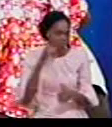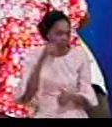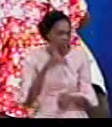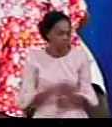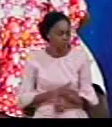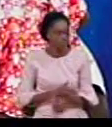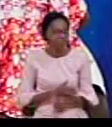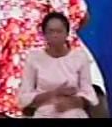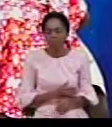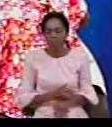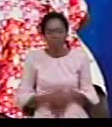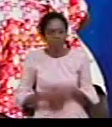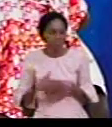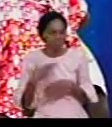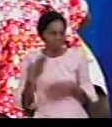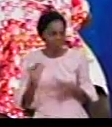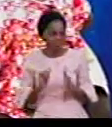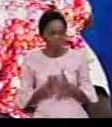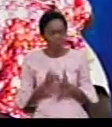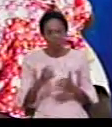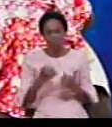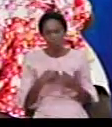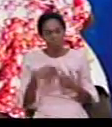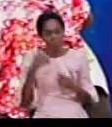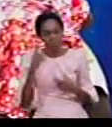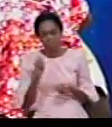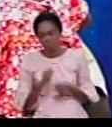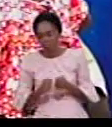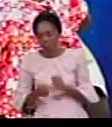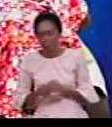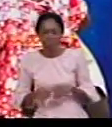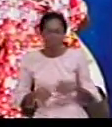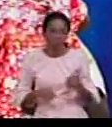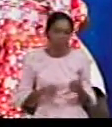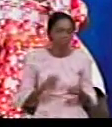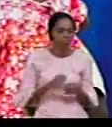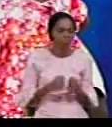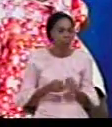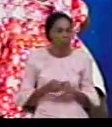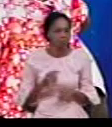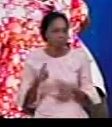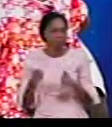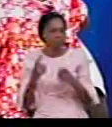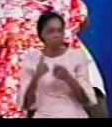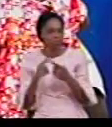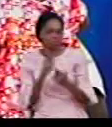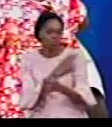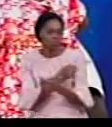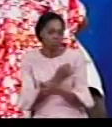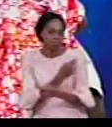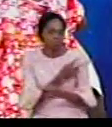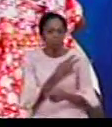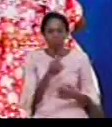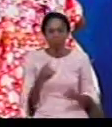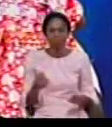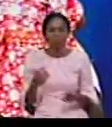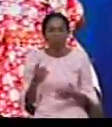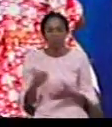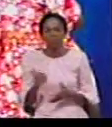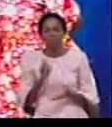to another. We went to the hospital. The doctors confirmed that I have to go for surgery to clean all